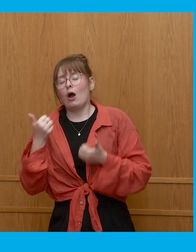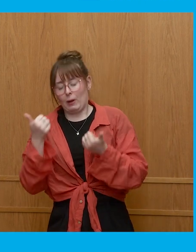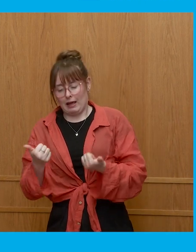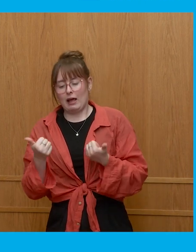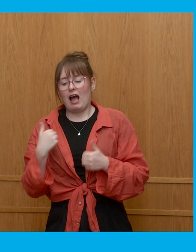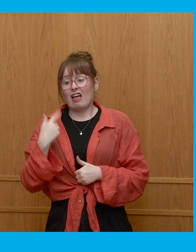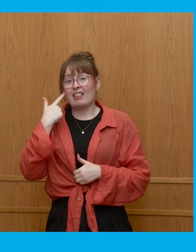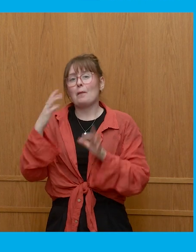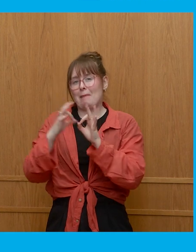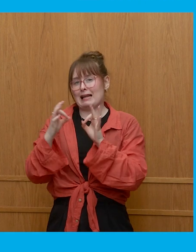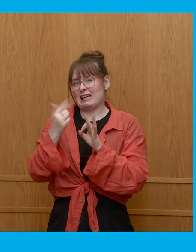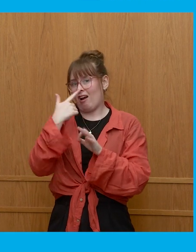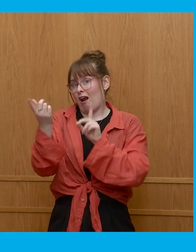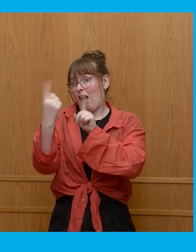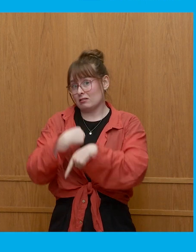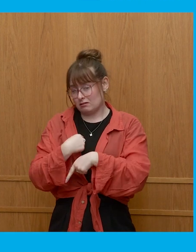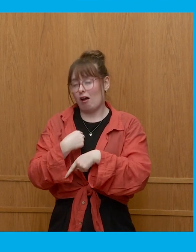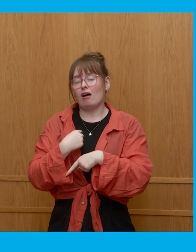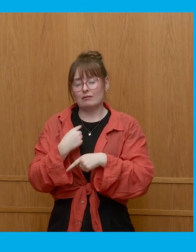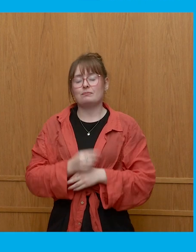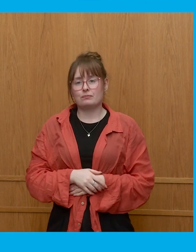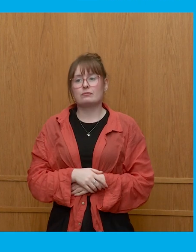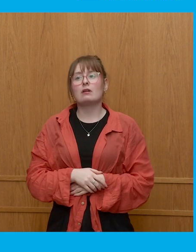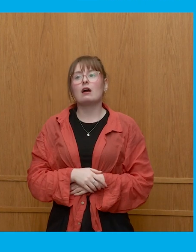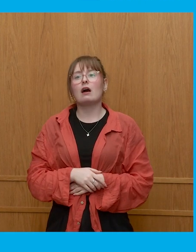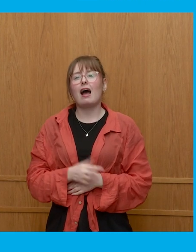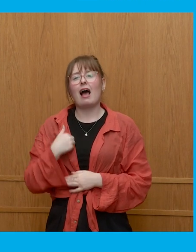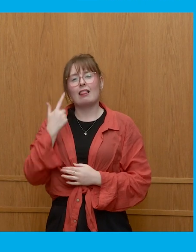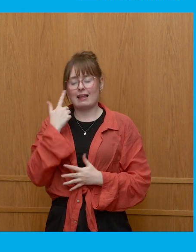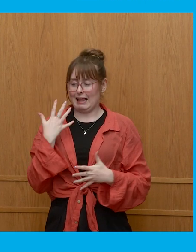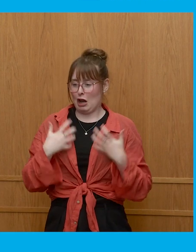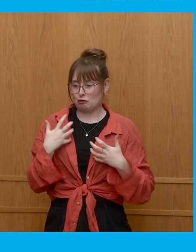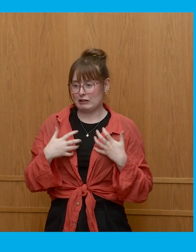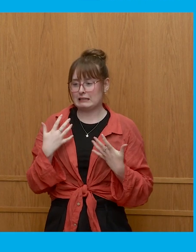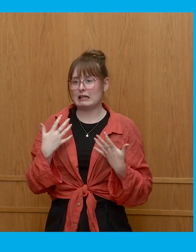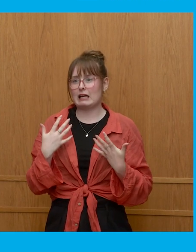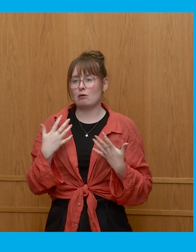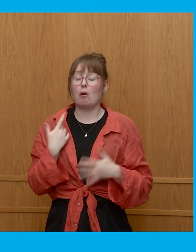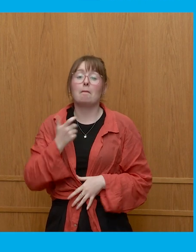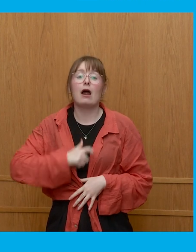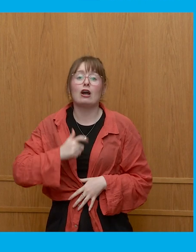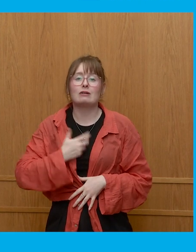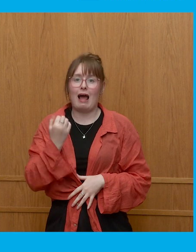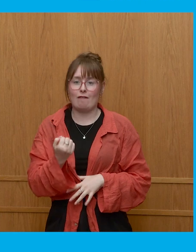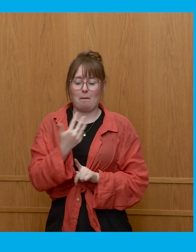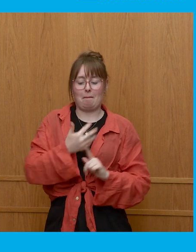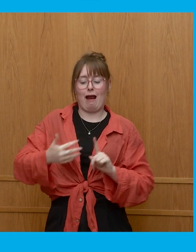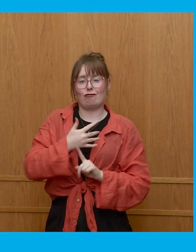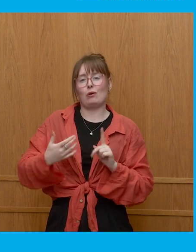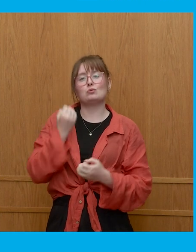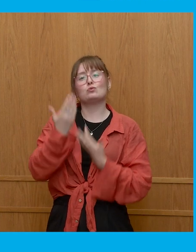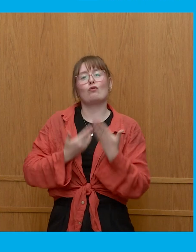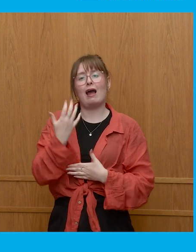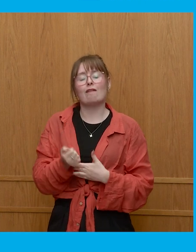Benedetta might want to answer that, but I think there's an interesting personally, there's a backstory that's all about